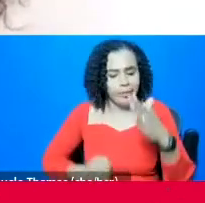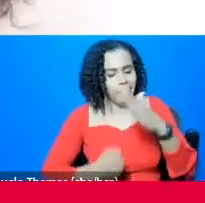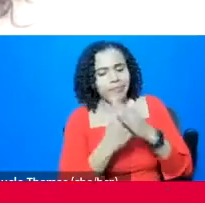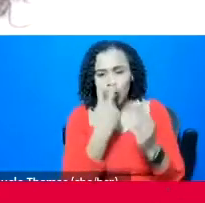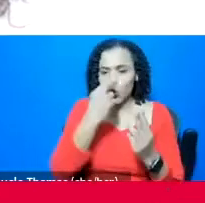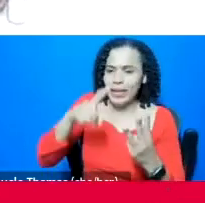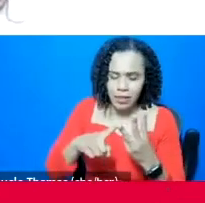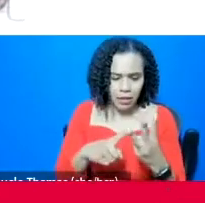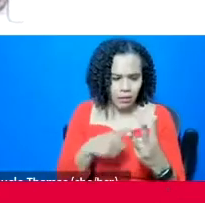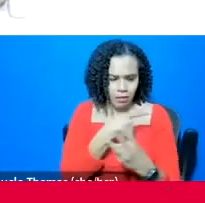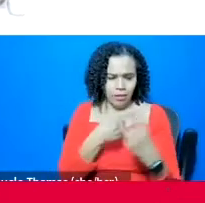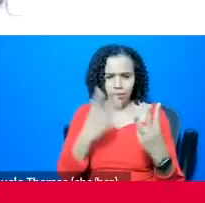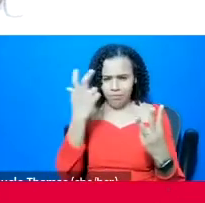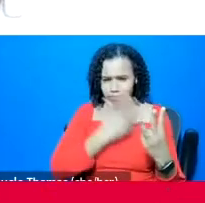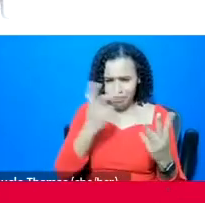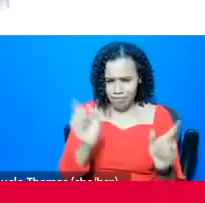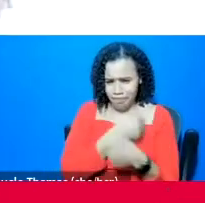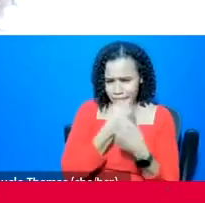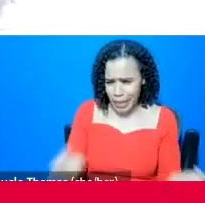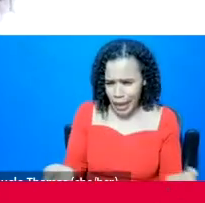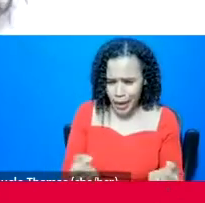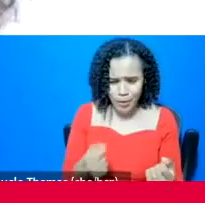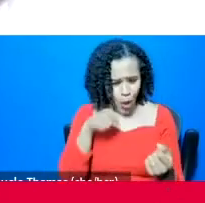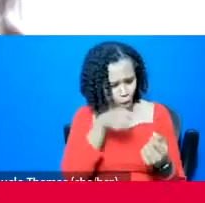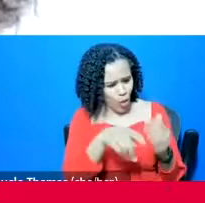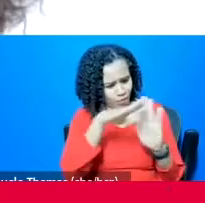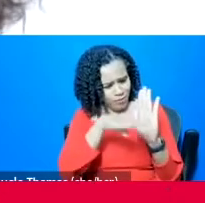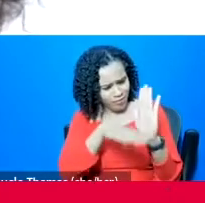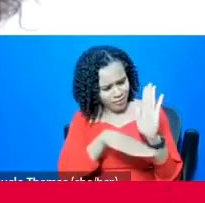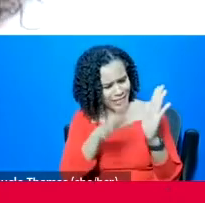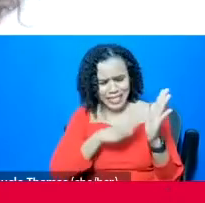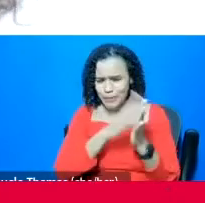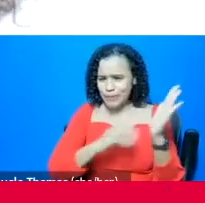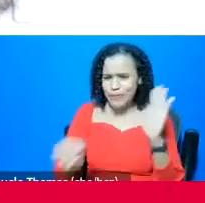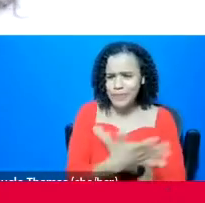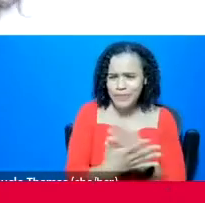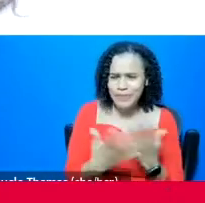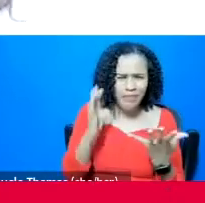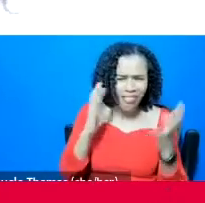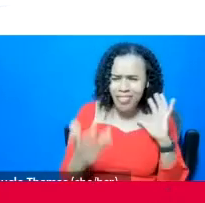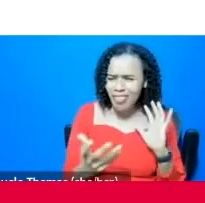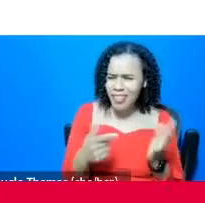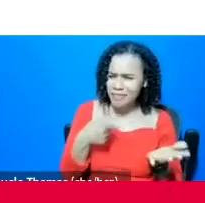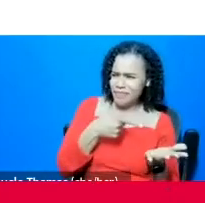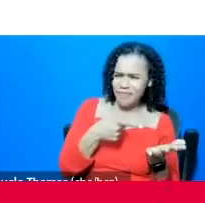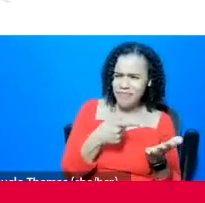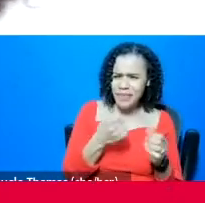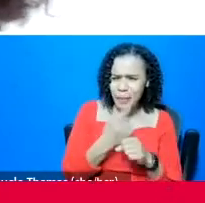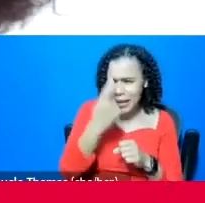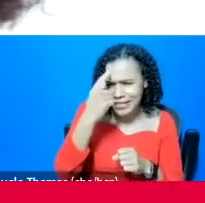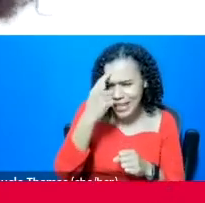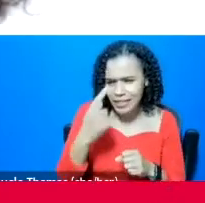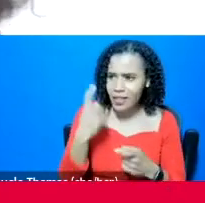those kinds of standards as well in the working world need to go, because they don't make sense. And like, you shouldn't be stressing out at 21